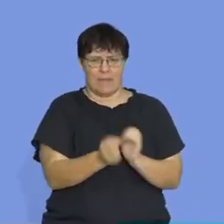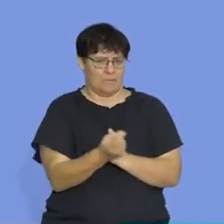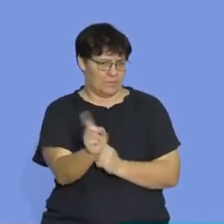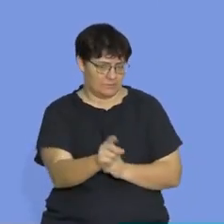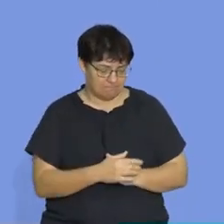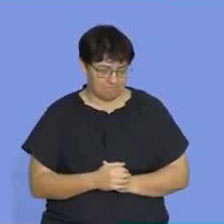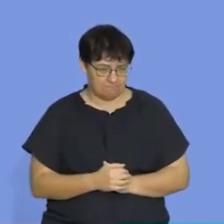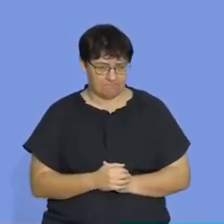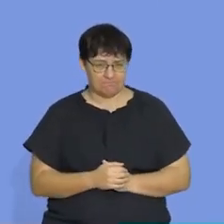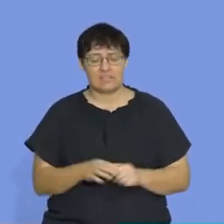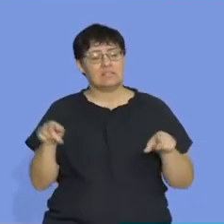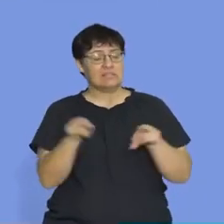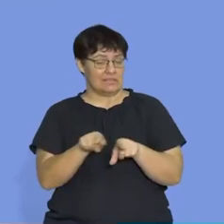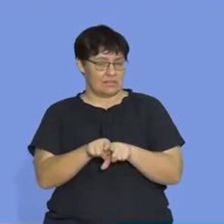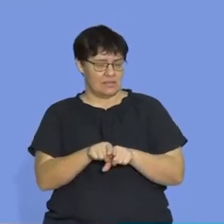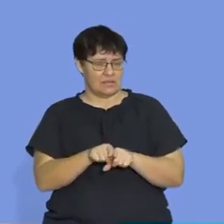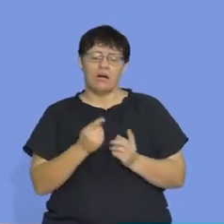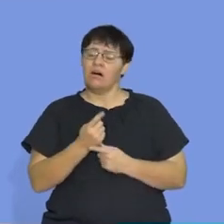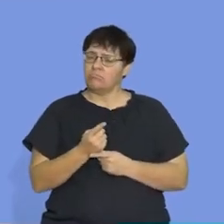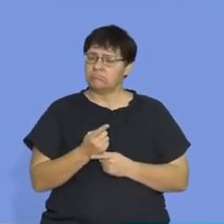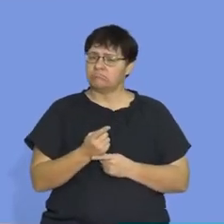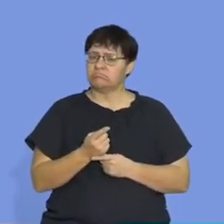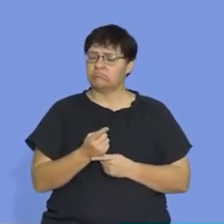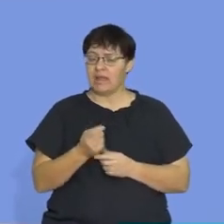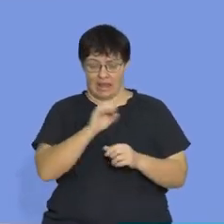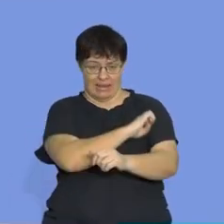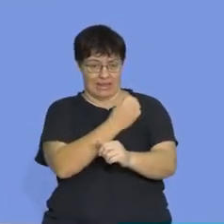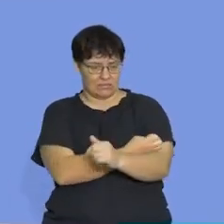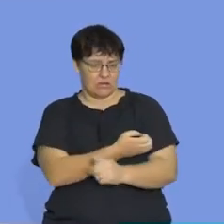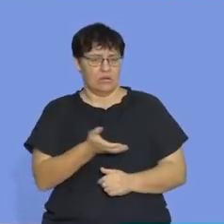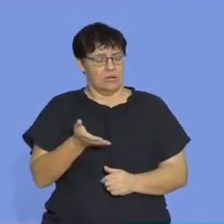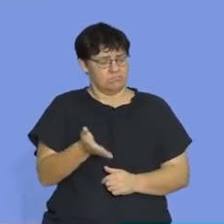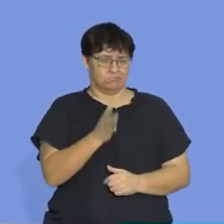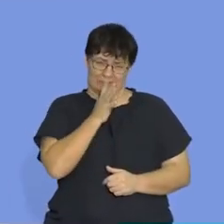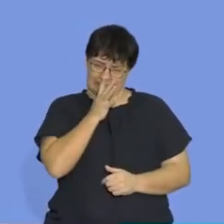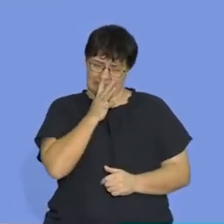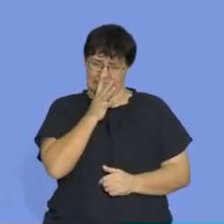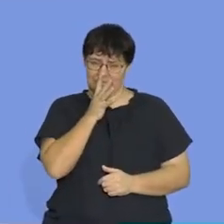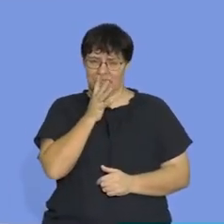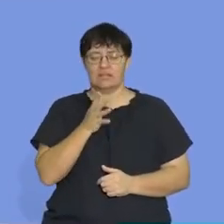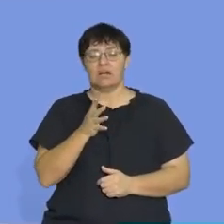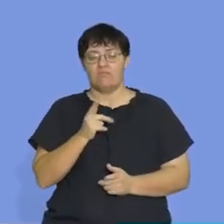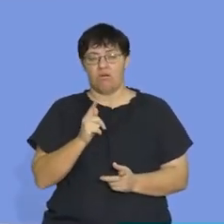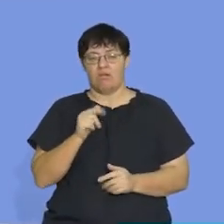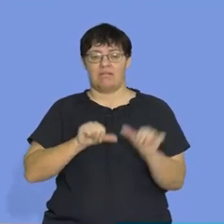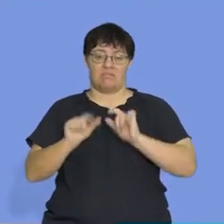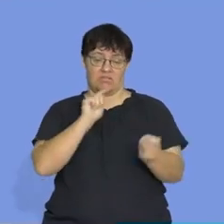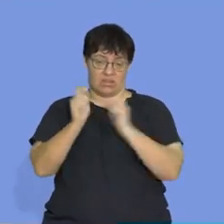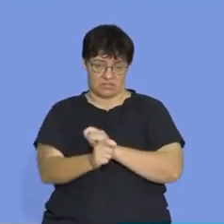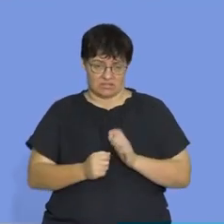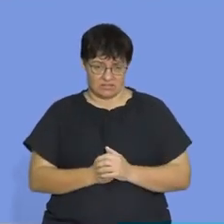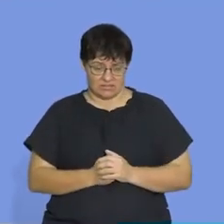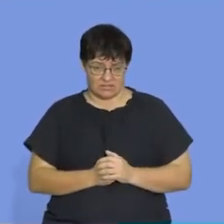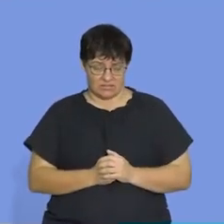also come to a point where we understand that there is a lot of energy involvement in as far as a chemical reaction is concerned,